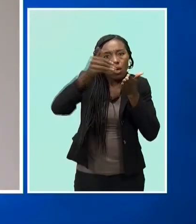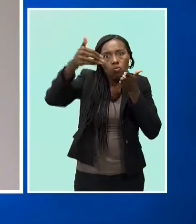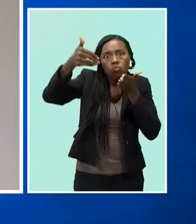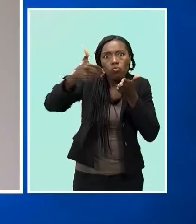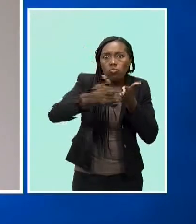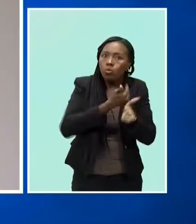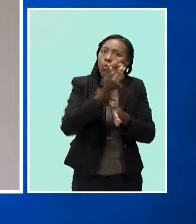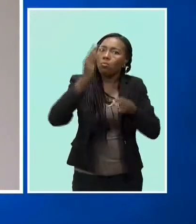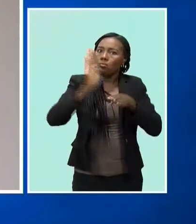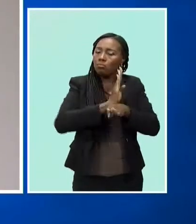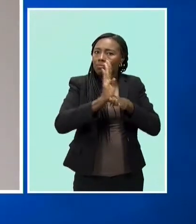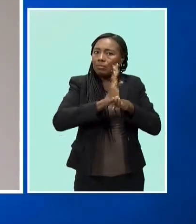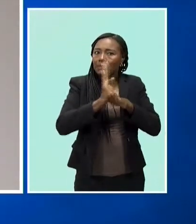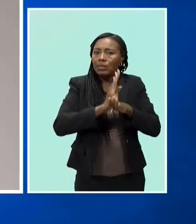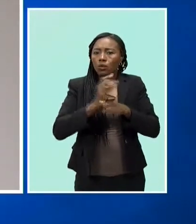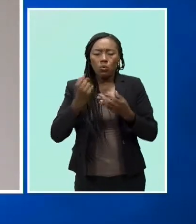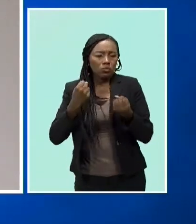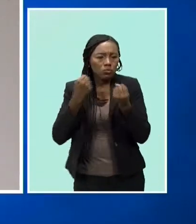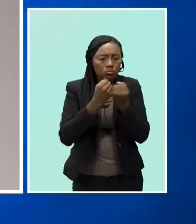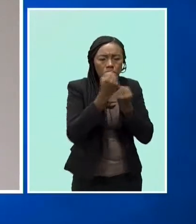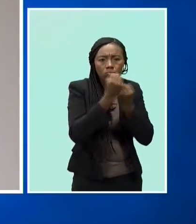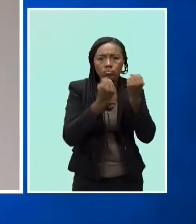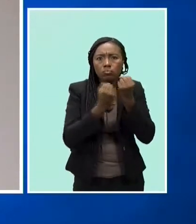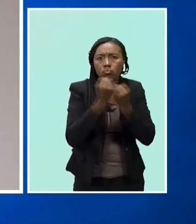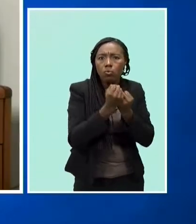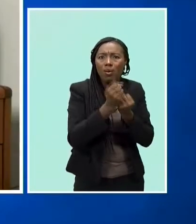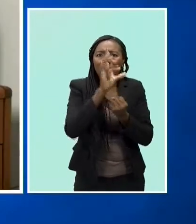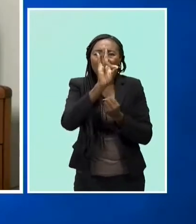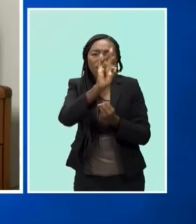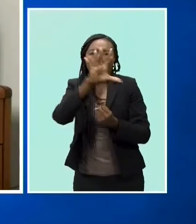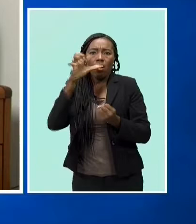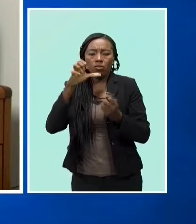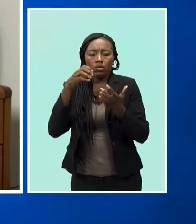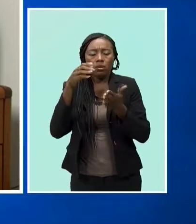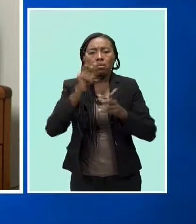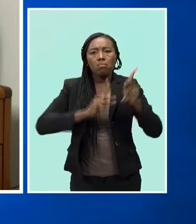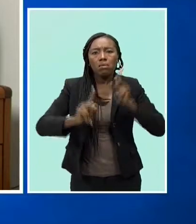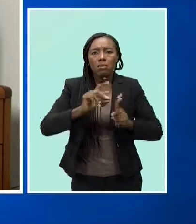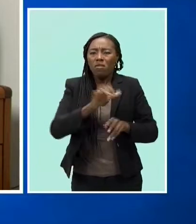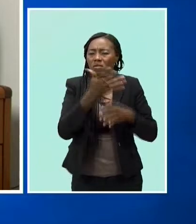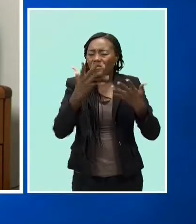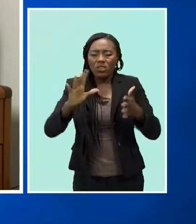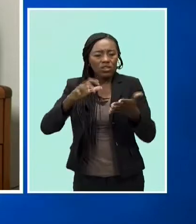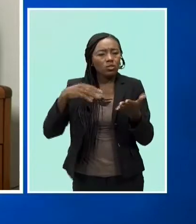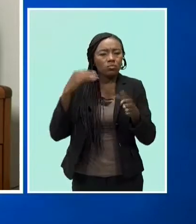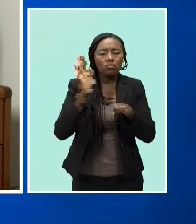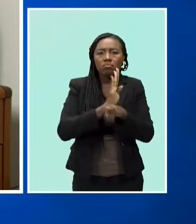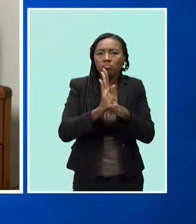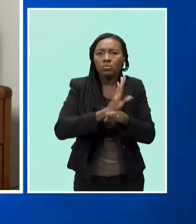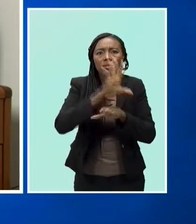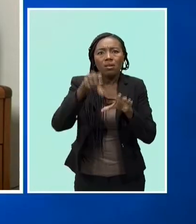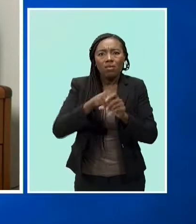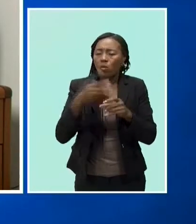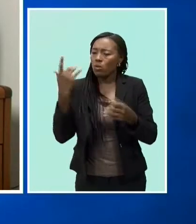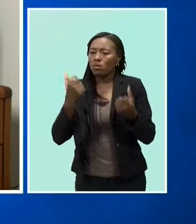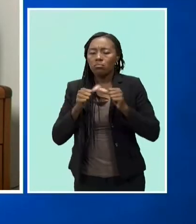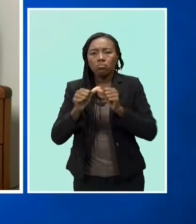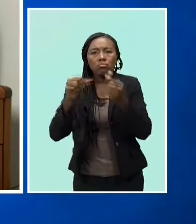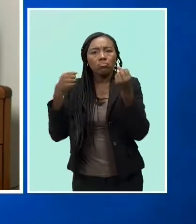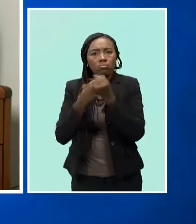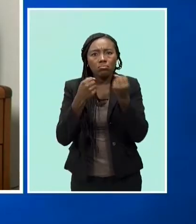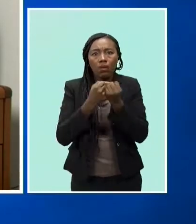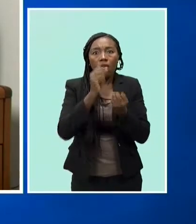clients and 700 existing clients. We've assisted